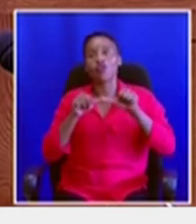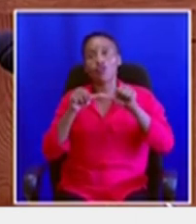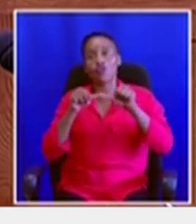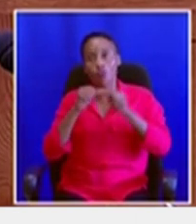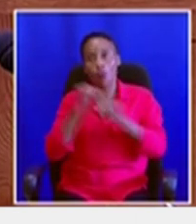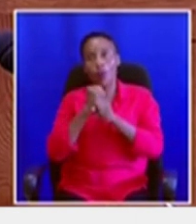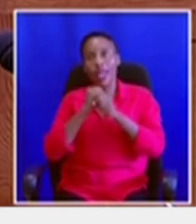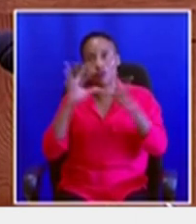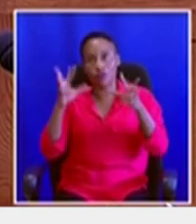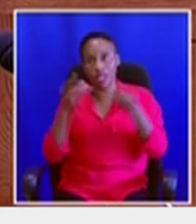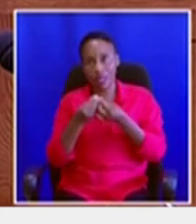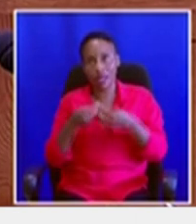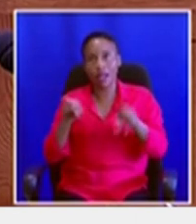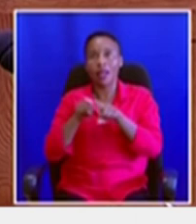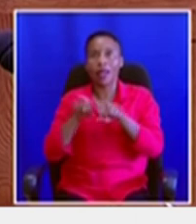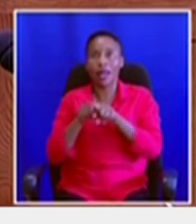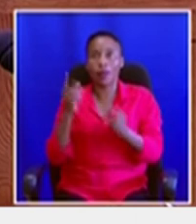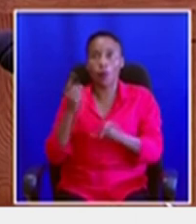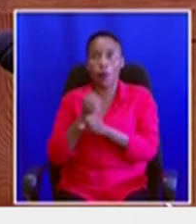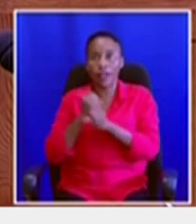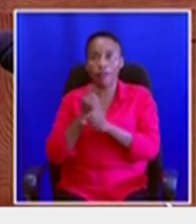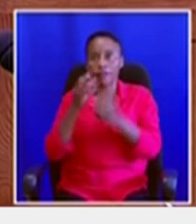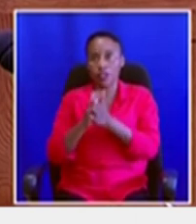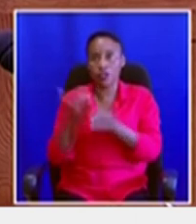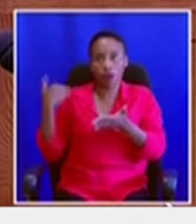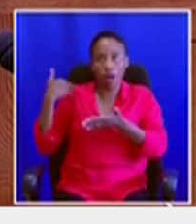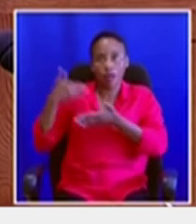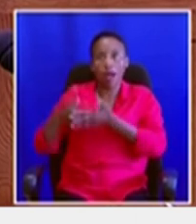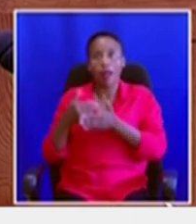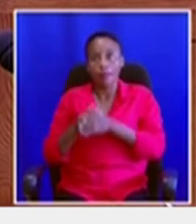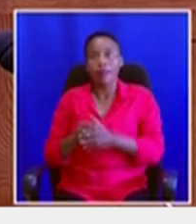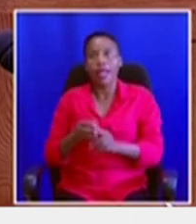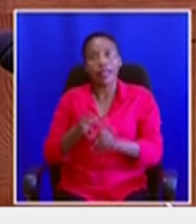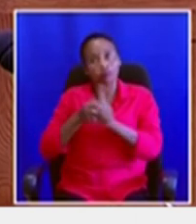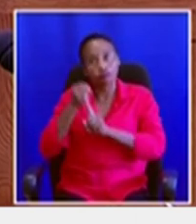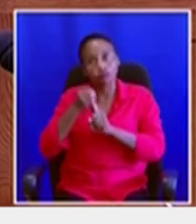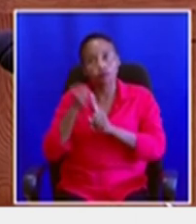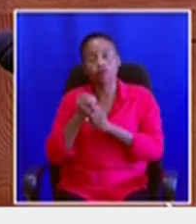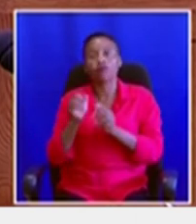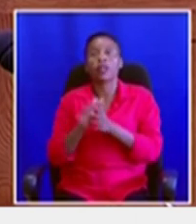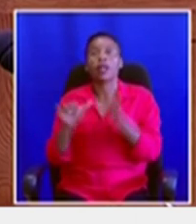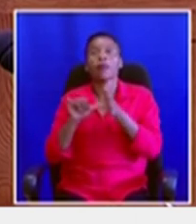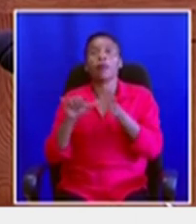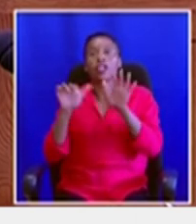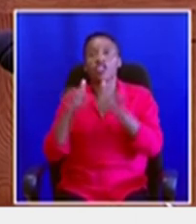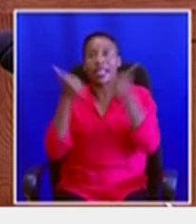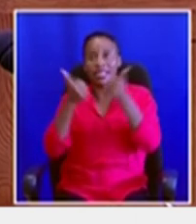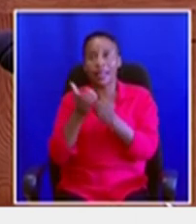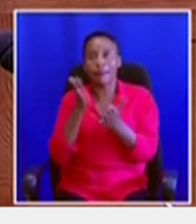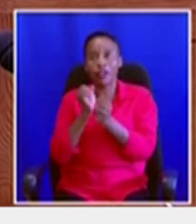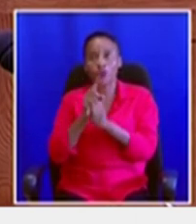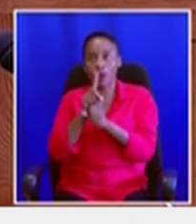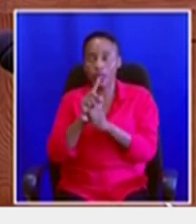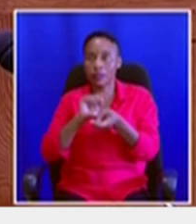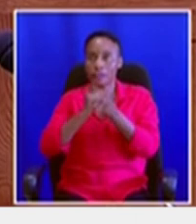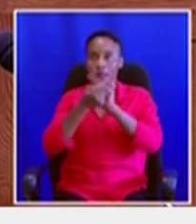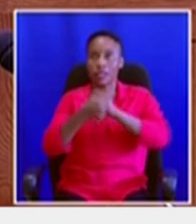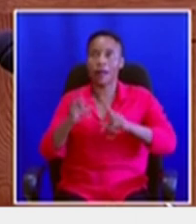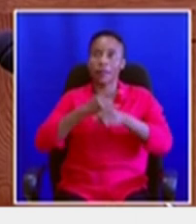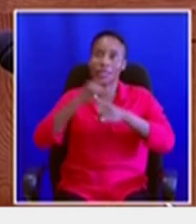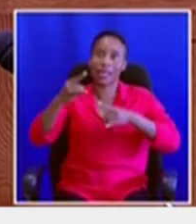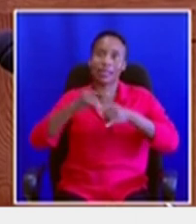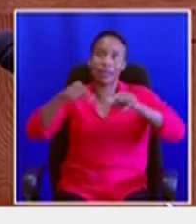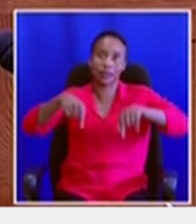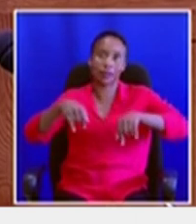as we have in the past to address key challenges and make sure that we do make a success of this